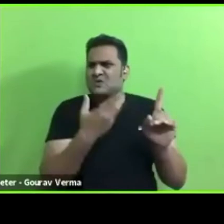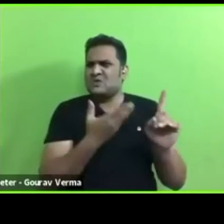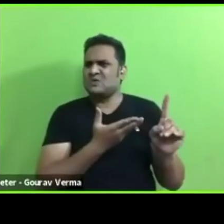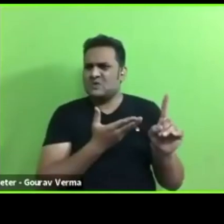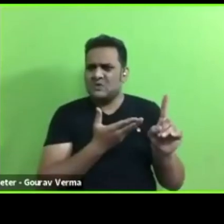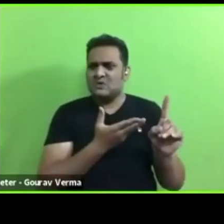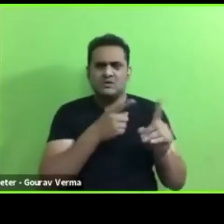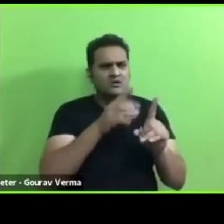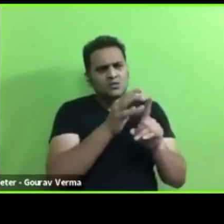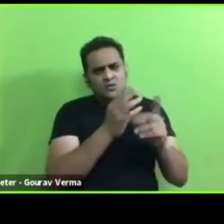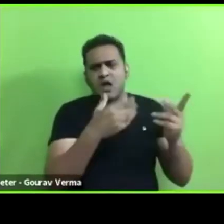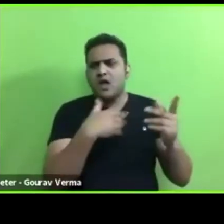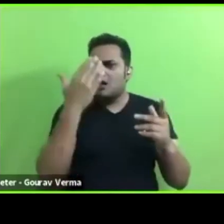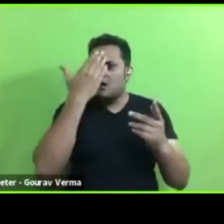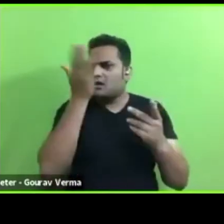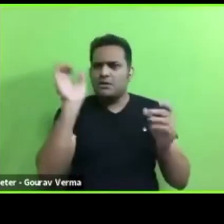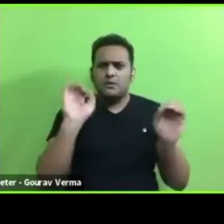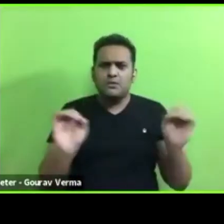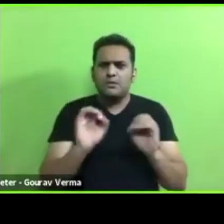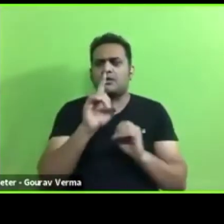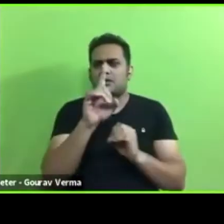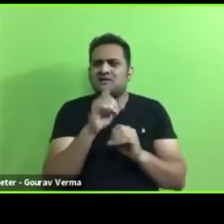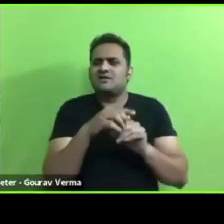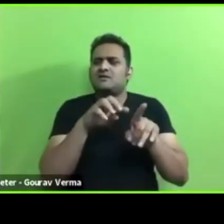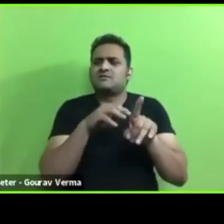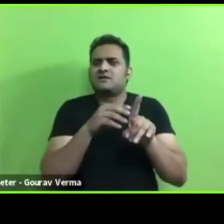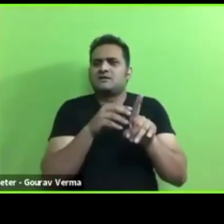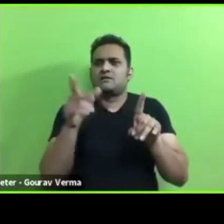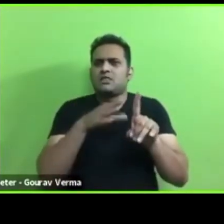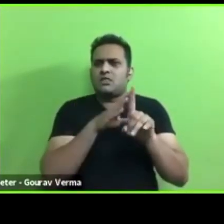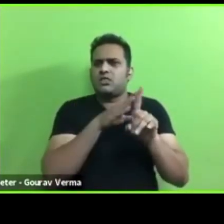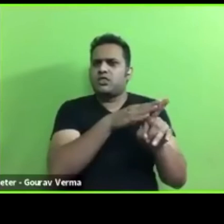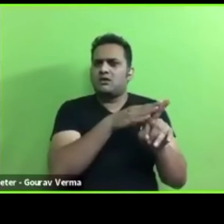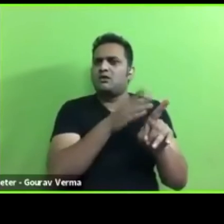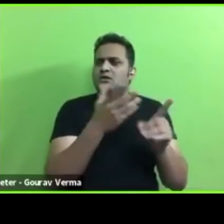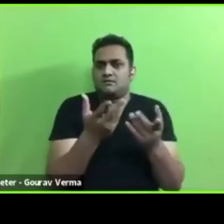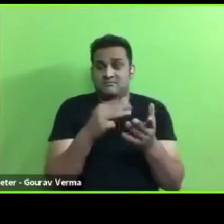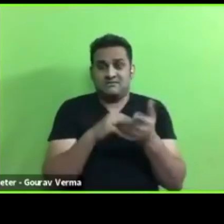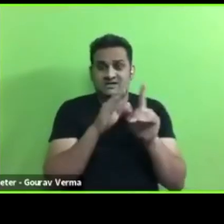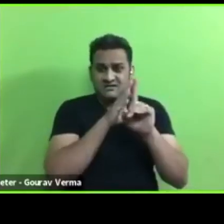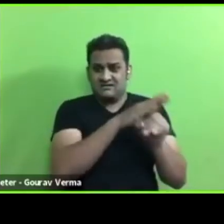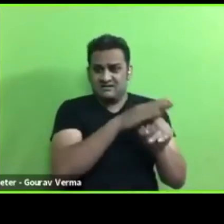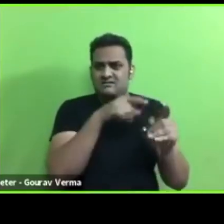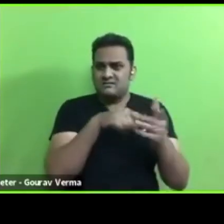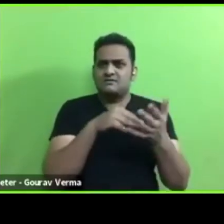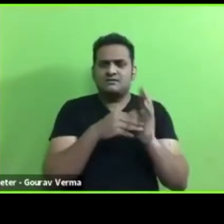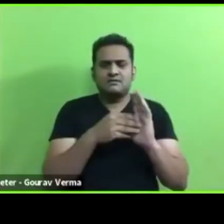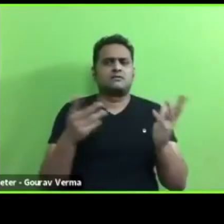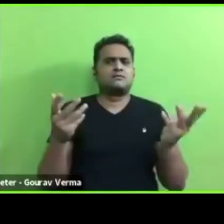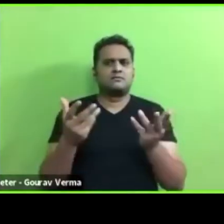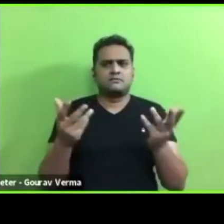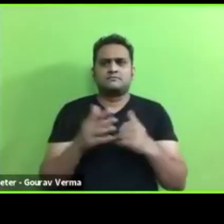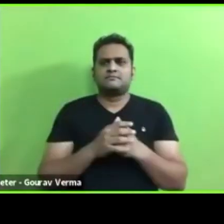what they do. Let me add another layer of discrimination in this. The discrimination also is accentuated by